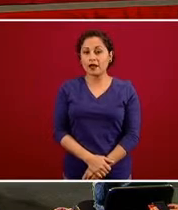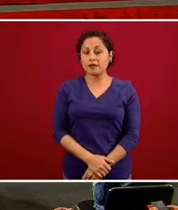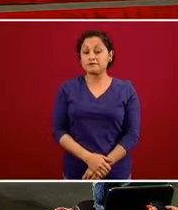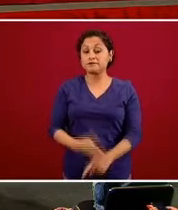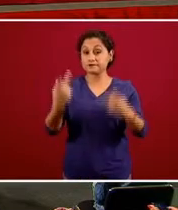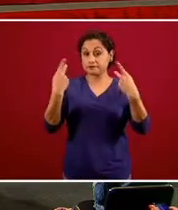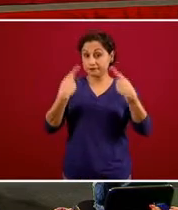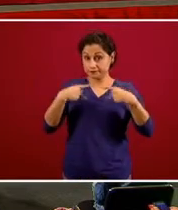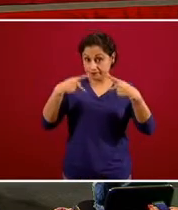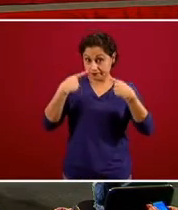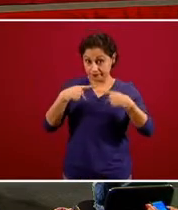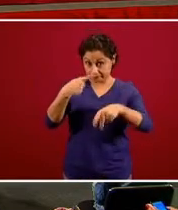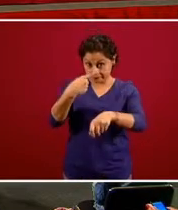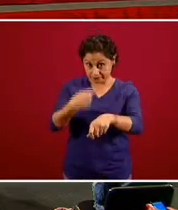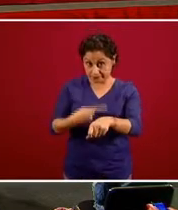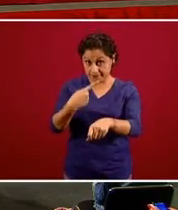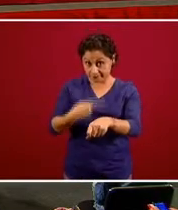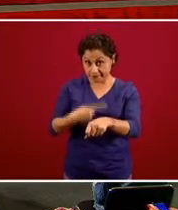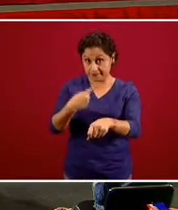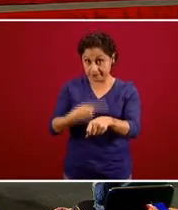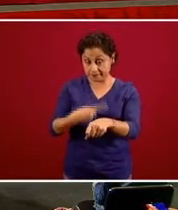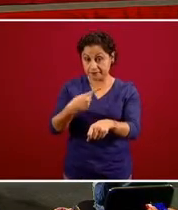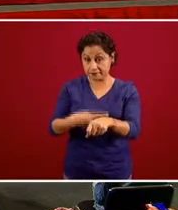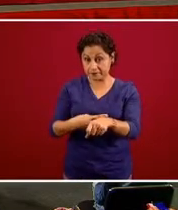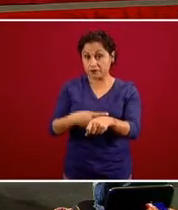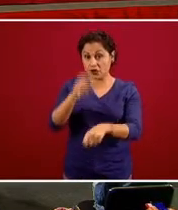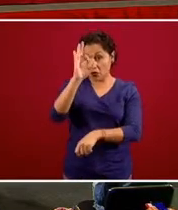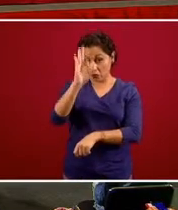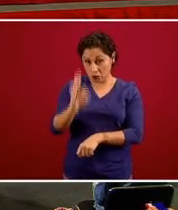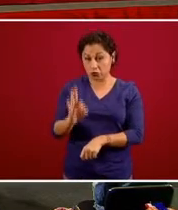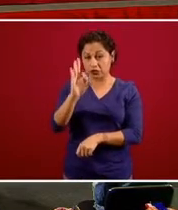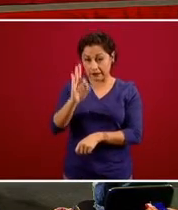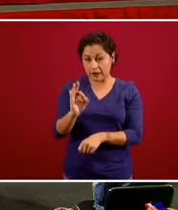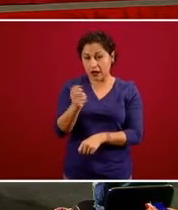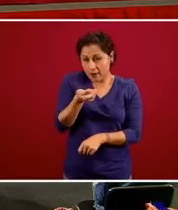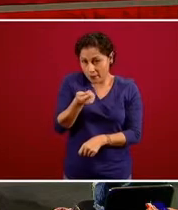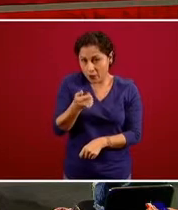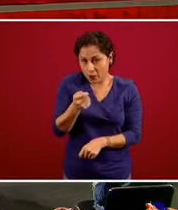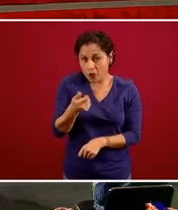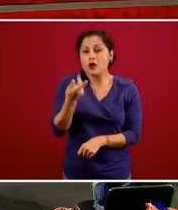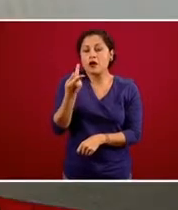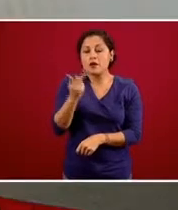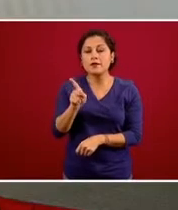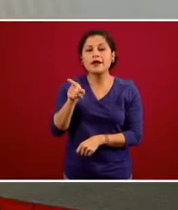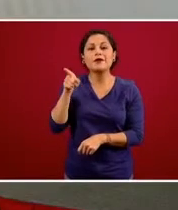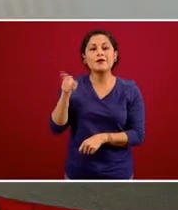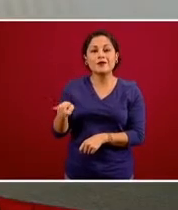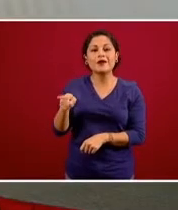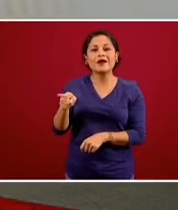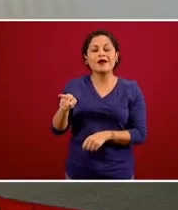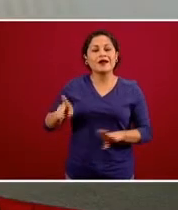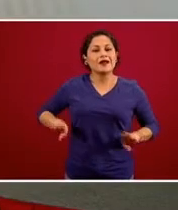There is a low percentage of patients that have kidney failure.